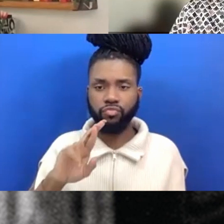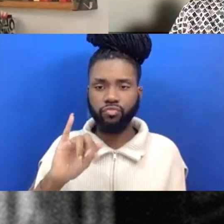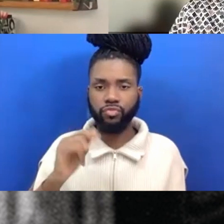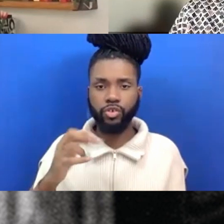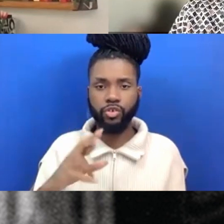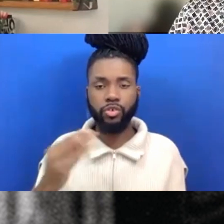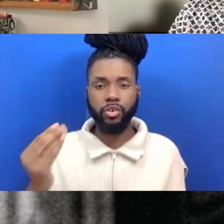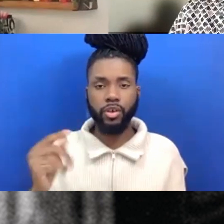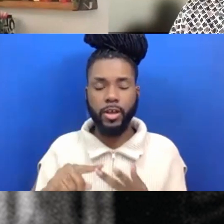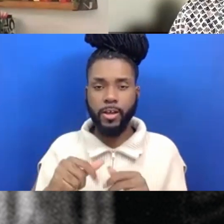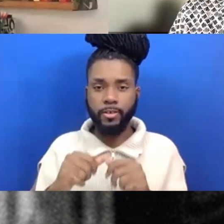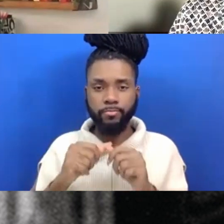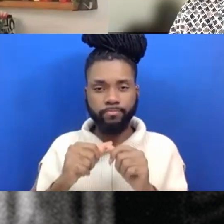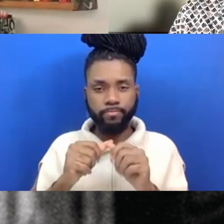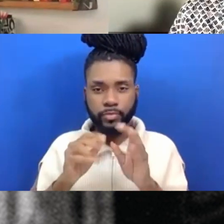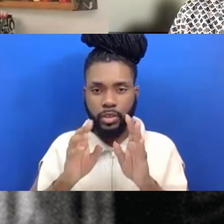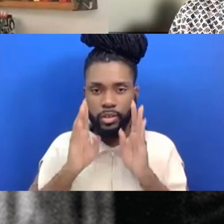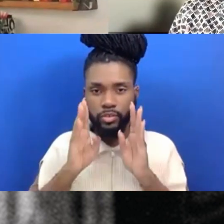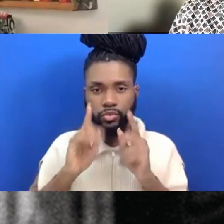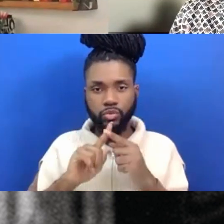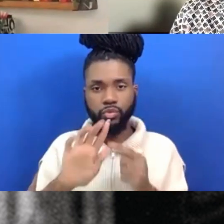attention to your study.